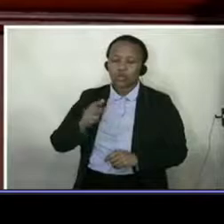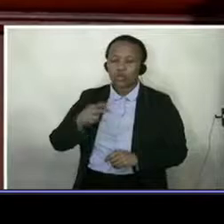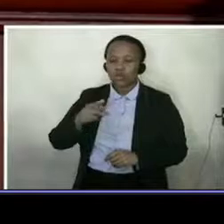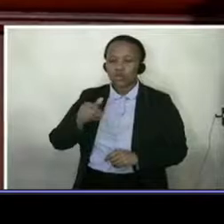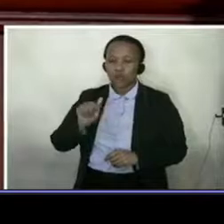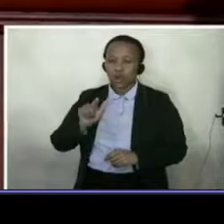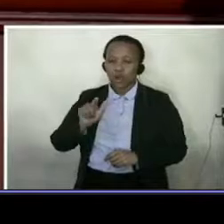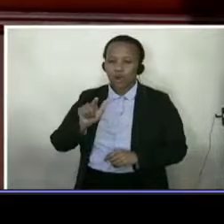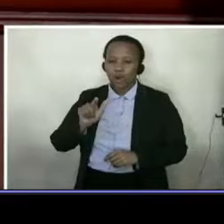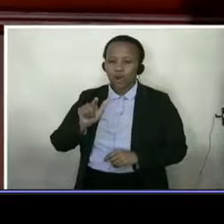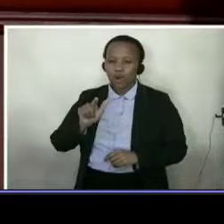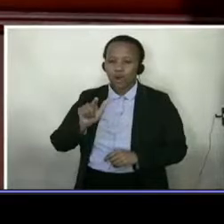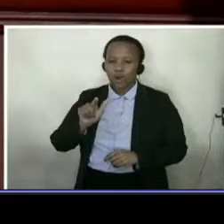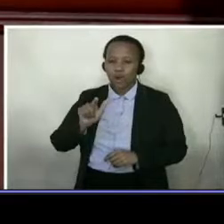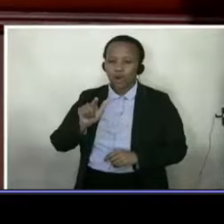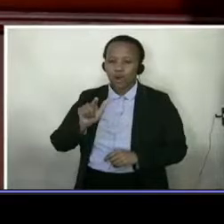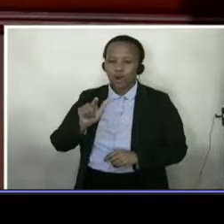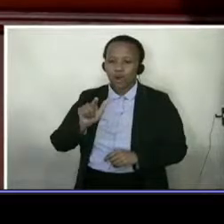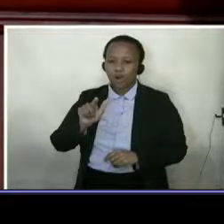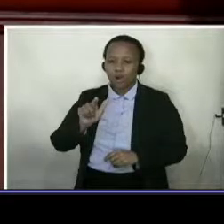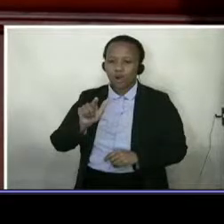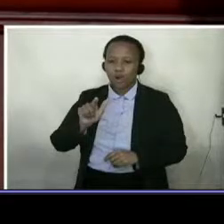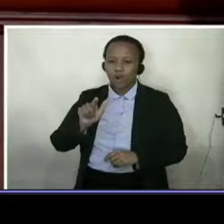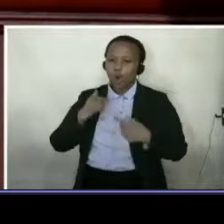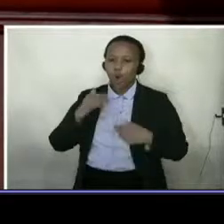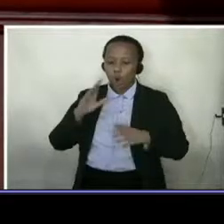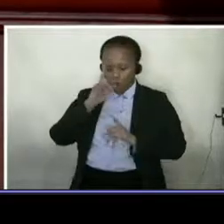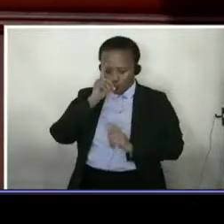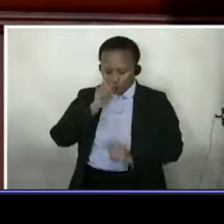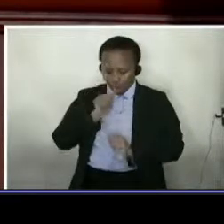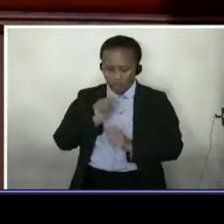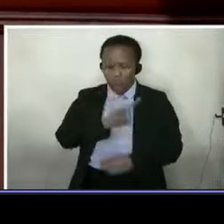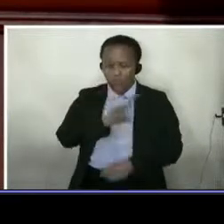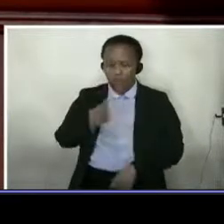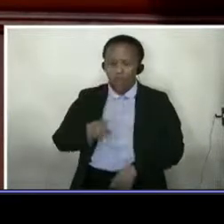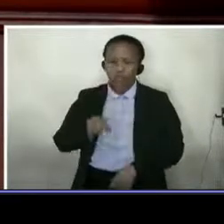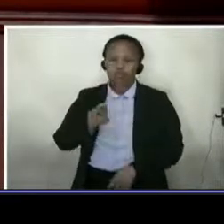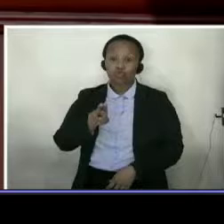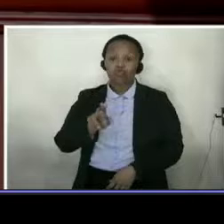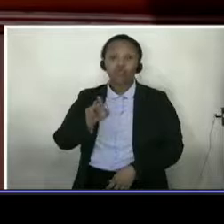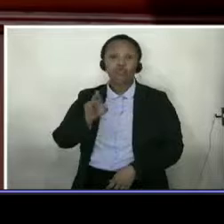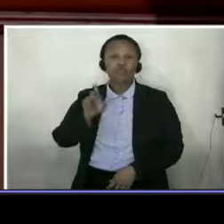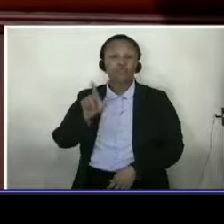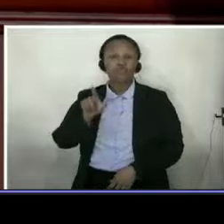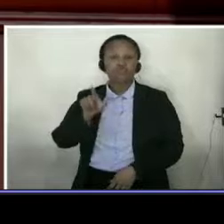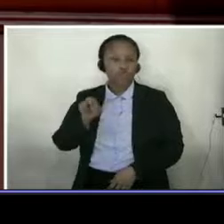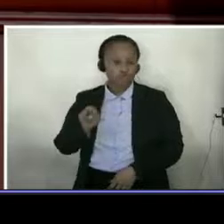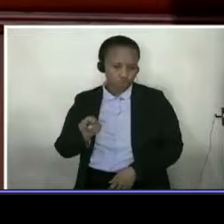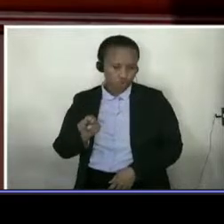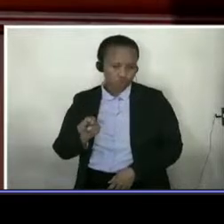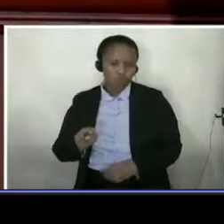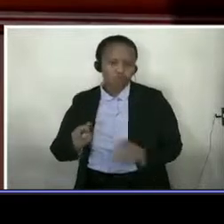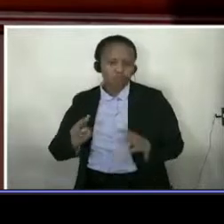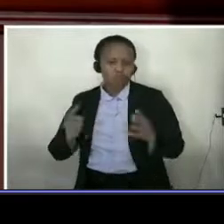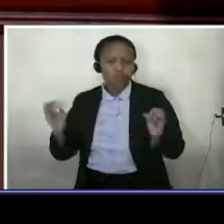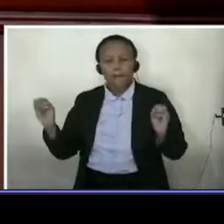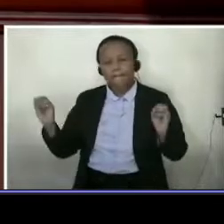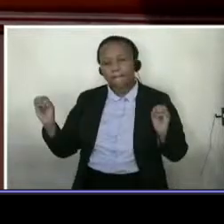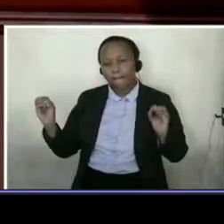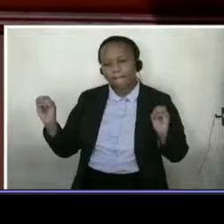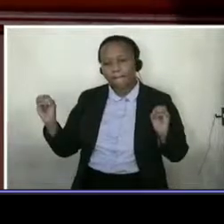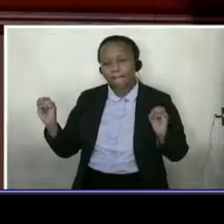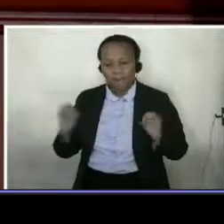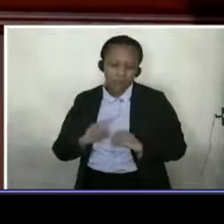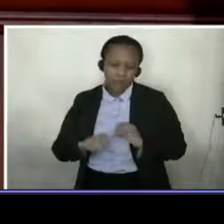As Honorable Zulu was indicating, he's talking about the standing committee decisions, which he